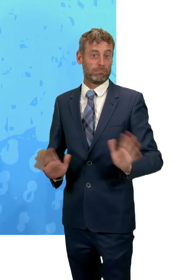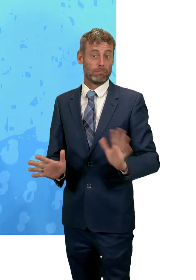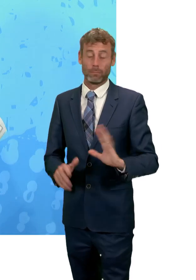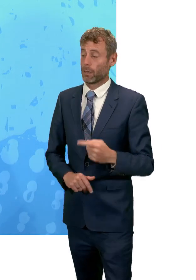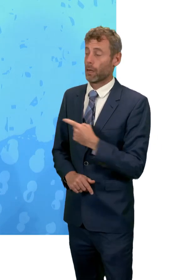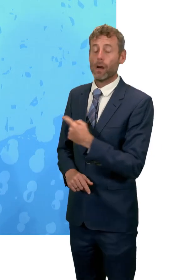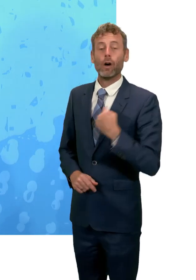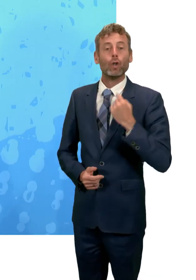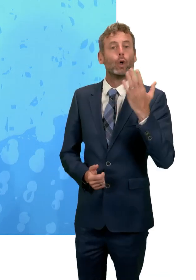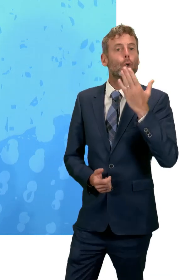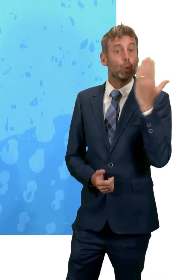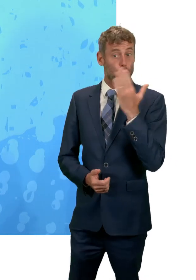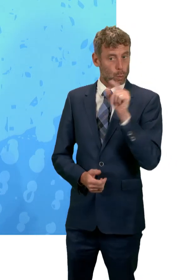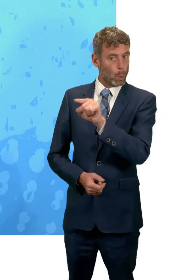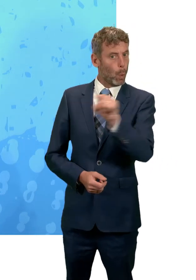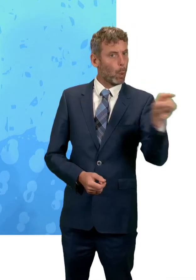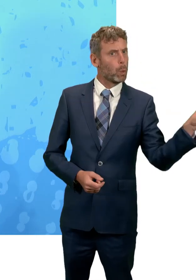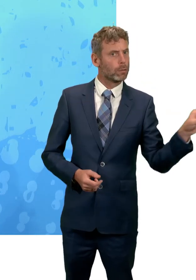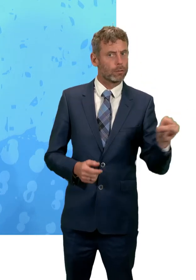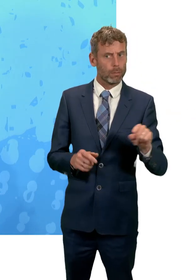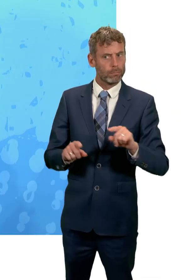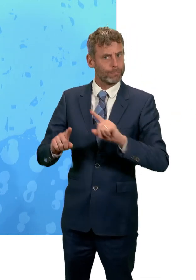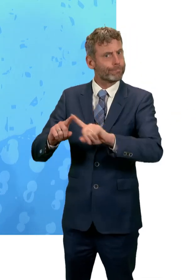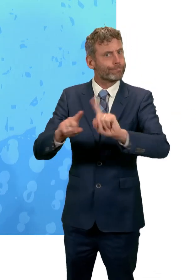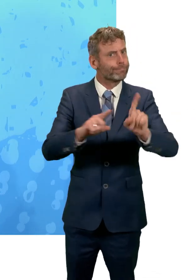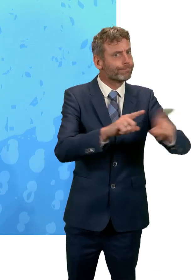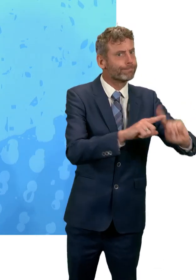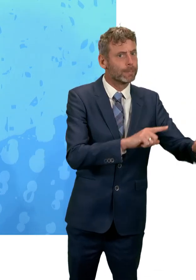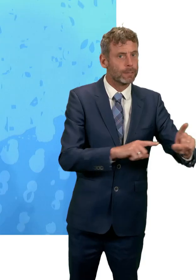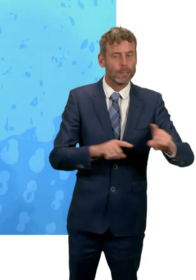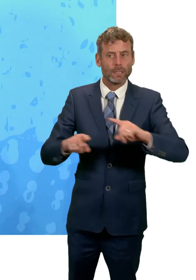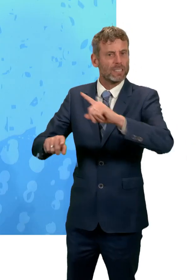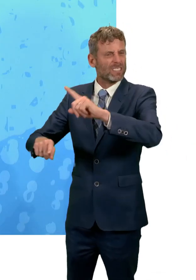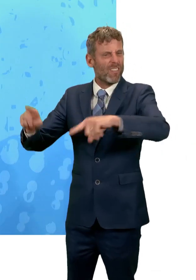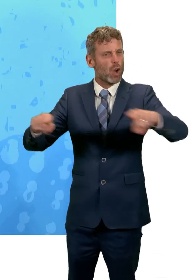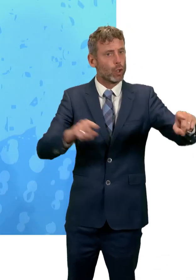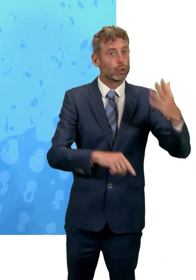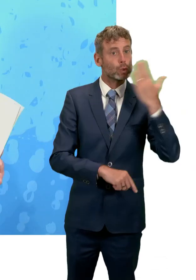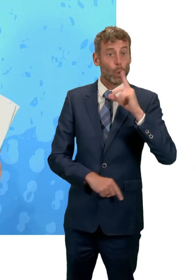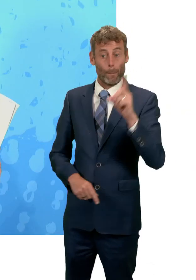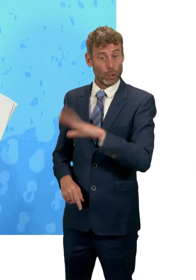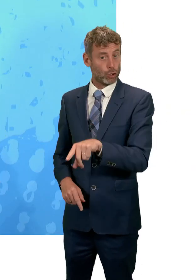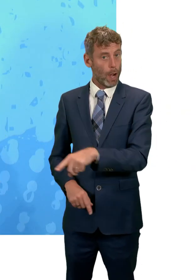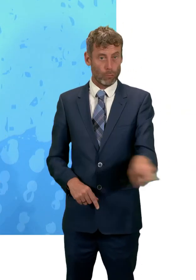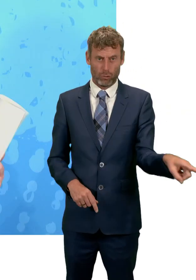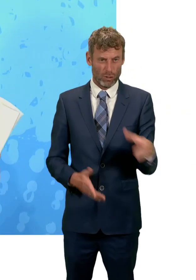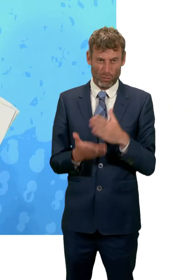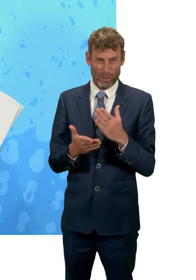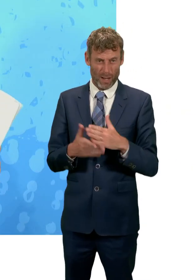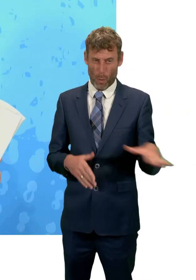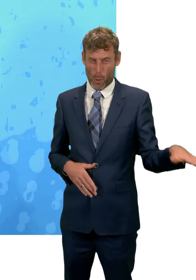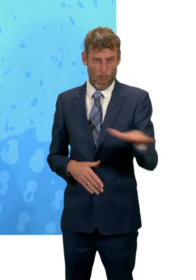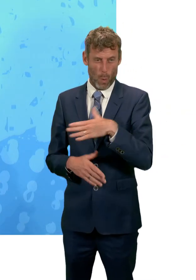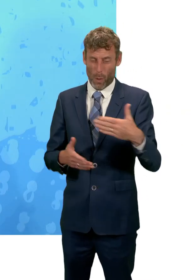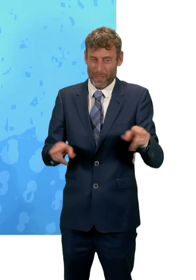our schools are very diverse, but the kids are the exact same. Doesn't matter, what end of the city